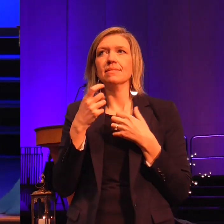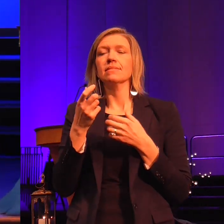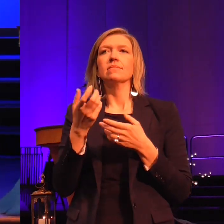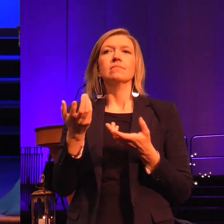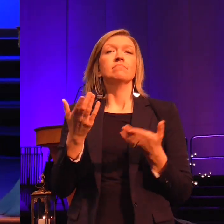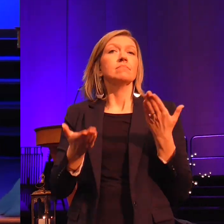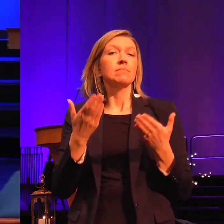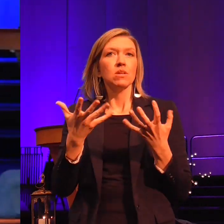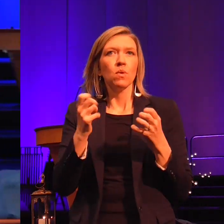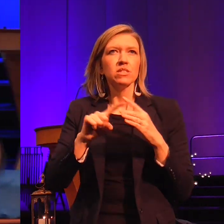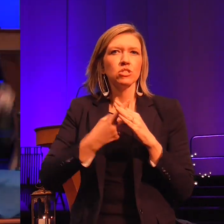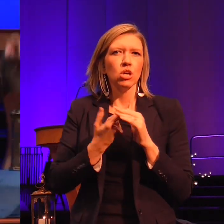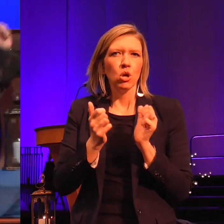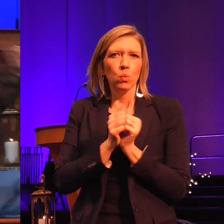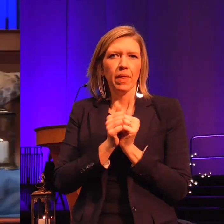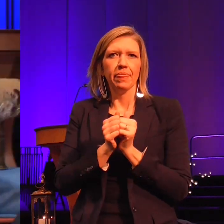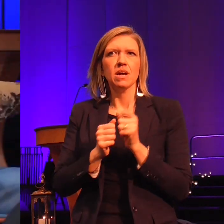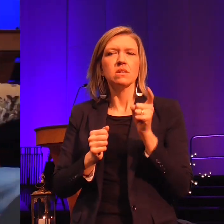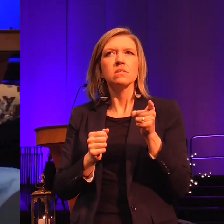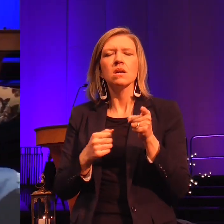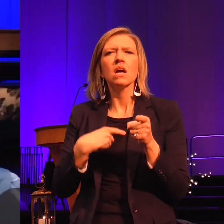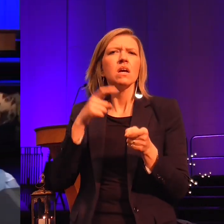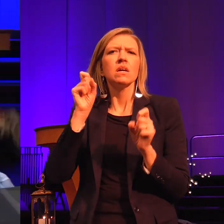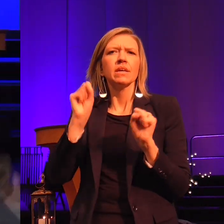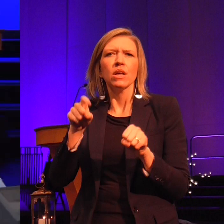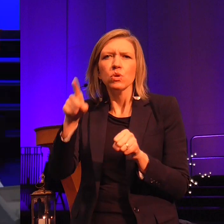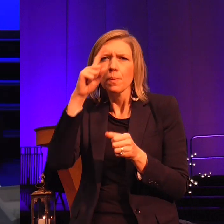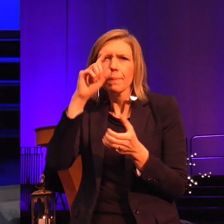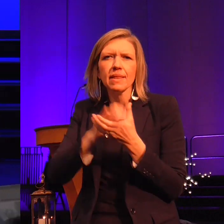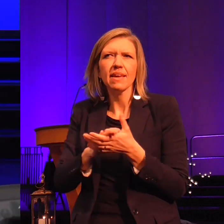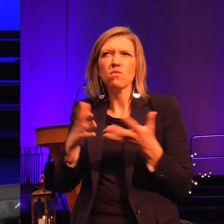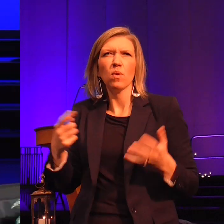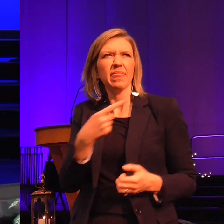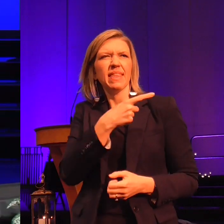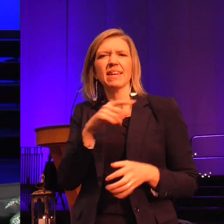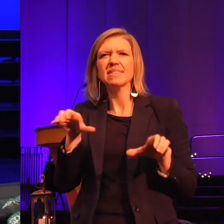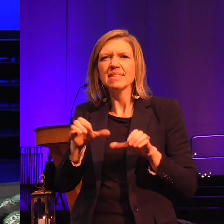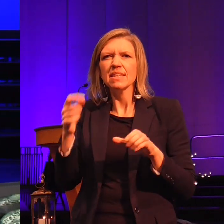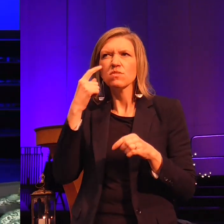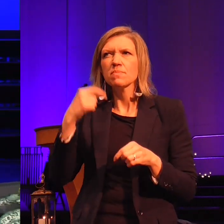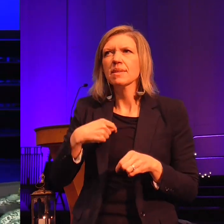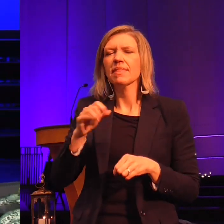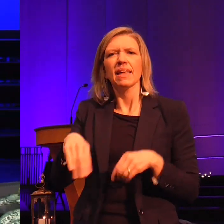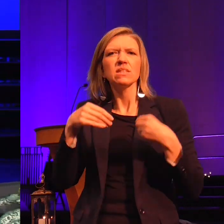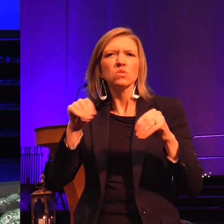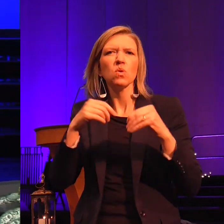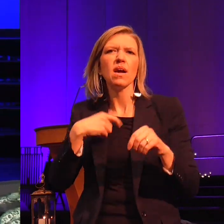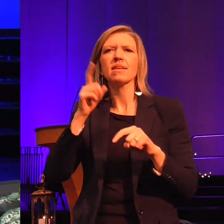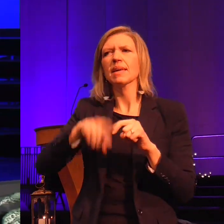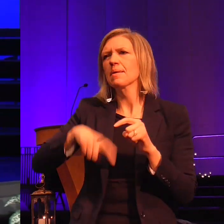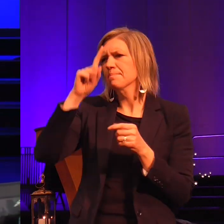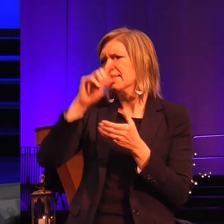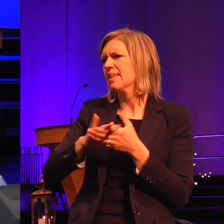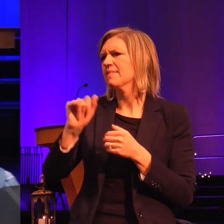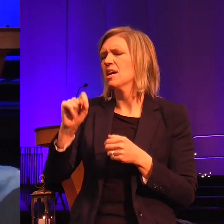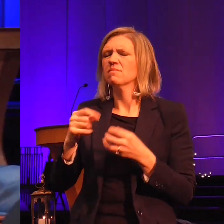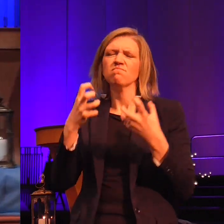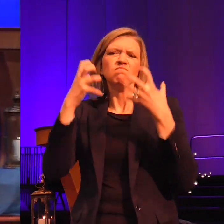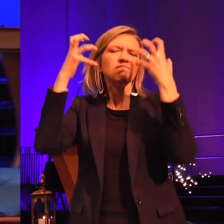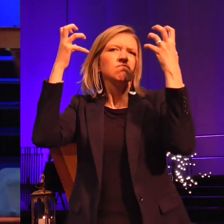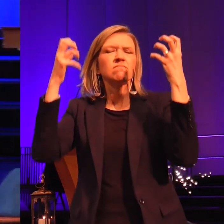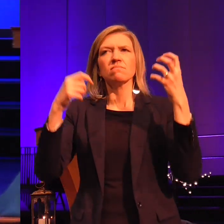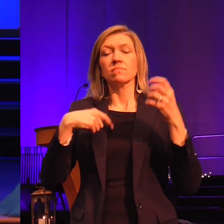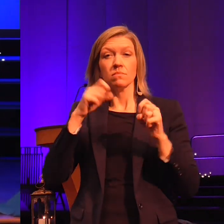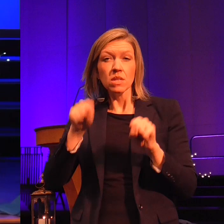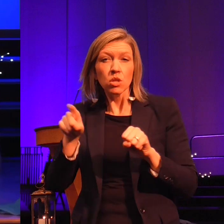start with, I want to tell you, what, can you believe what they did to me at that store the other day? I can't believe it. Can you believe what my husband did to me